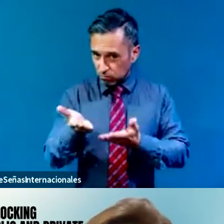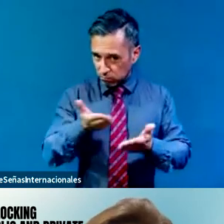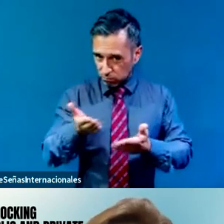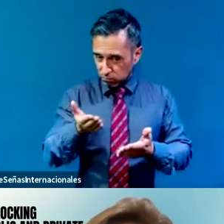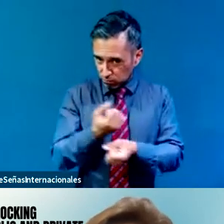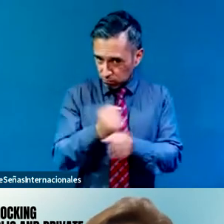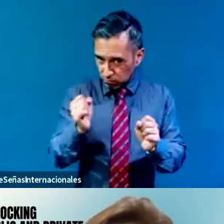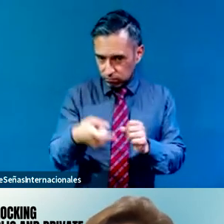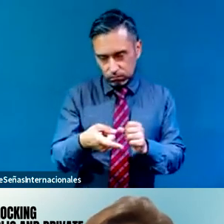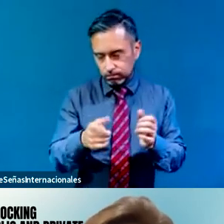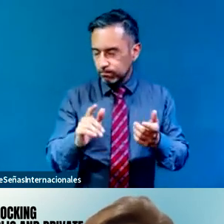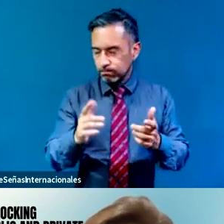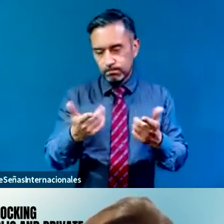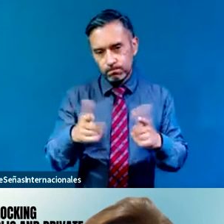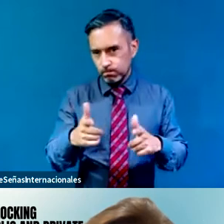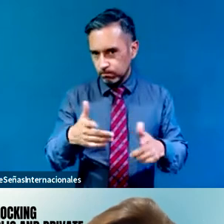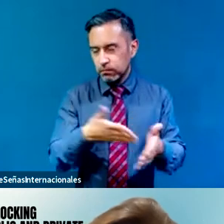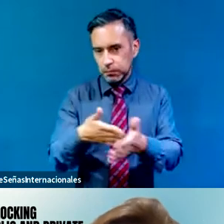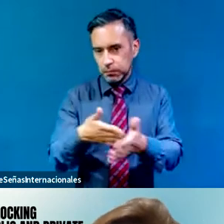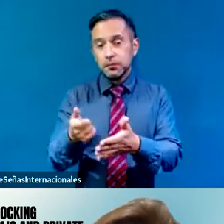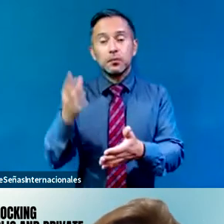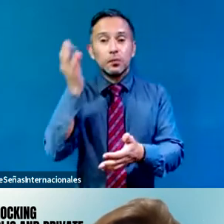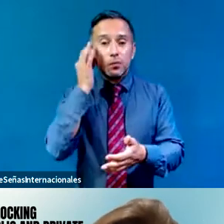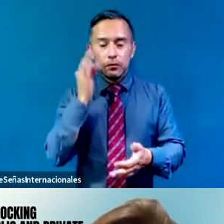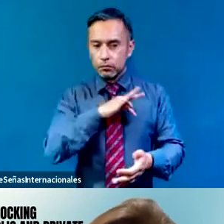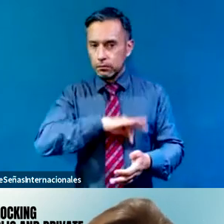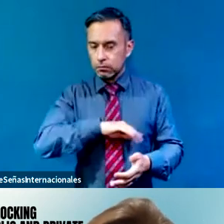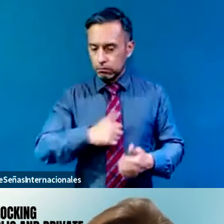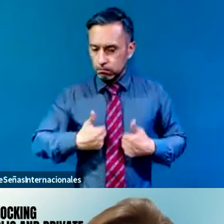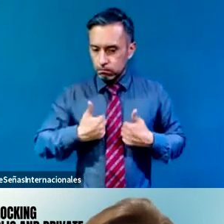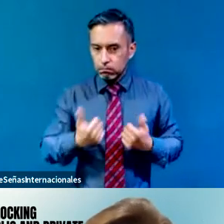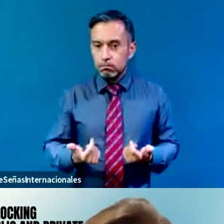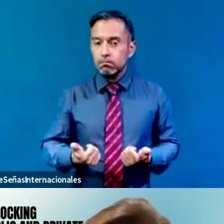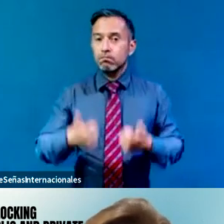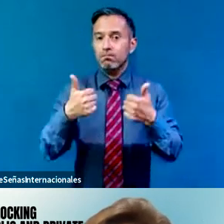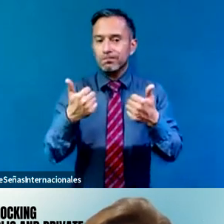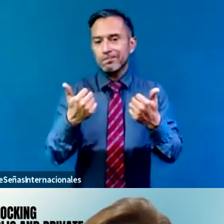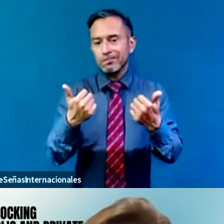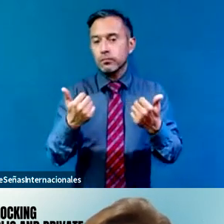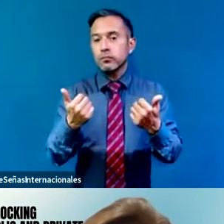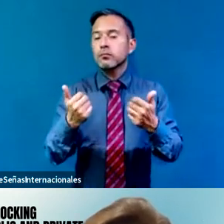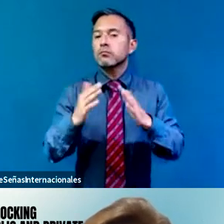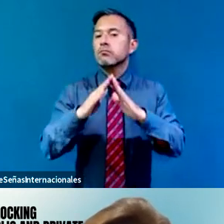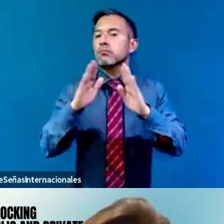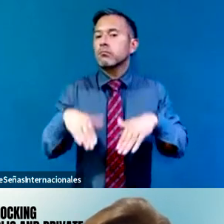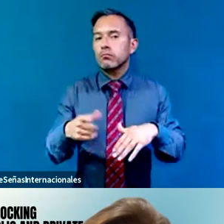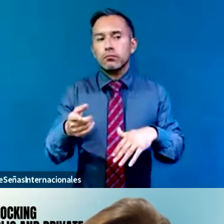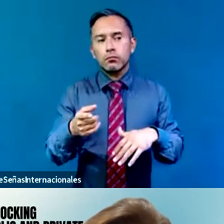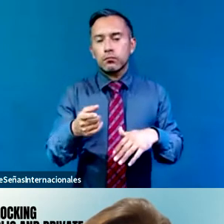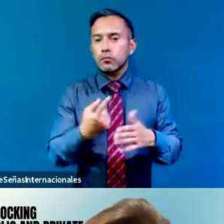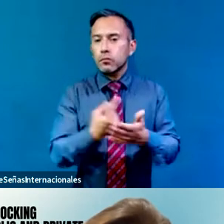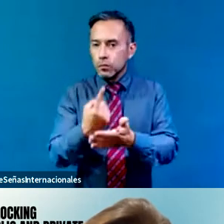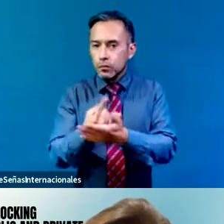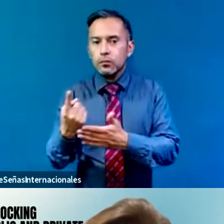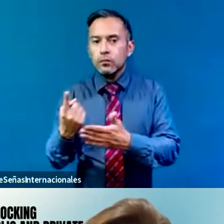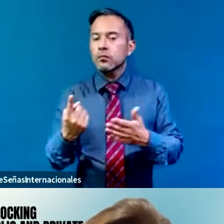households because they are effectively blocked from entrepreneurial opportunities, healthcare and education, and general participation in